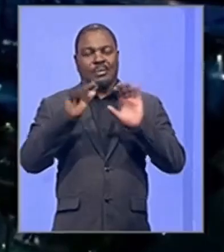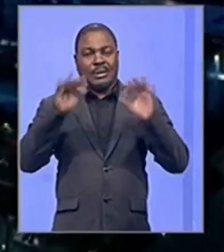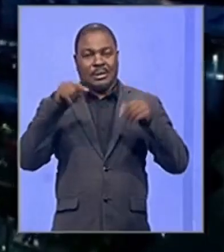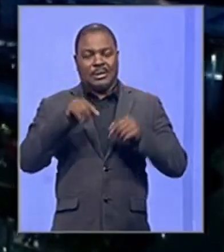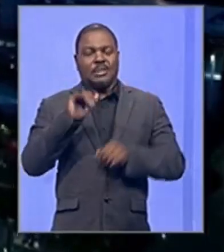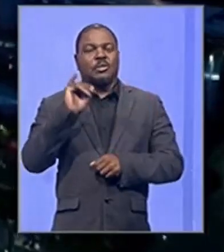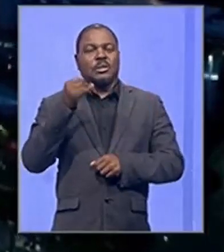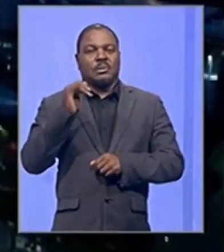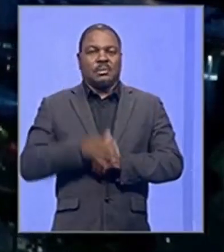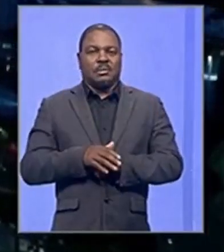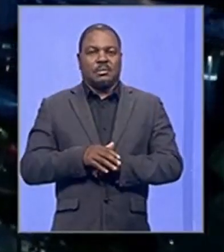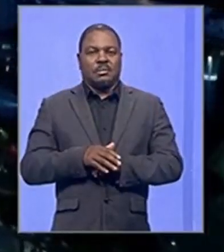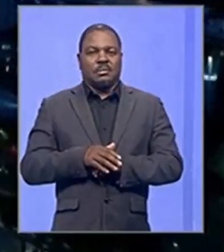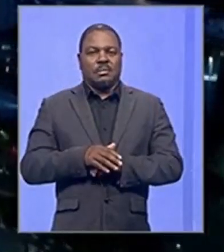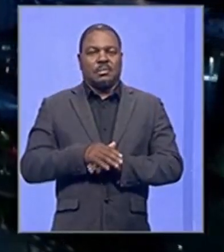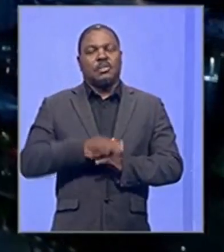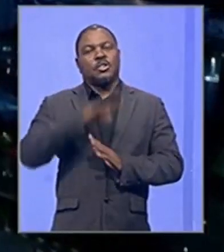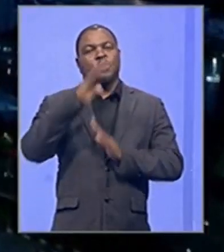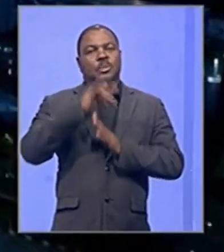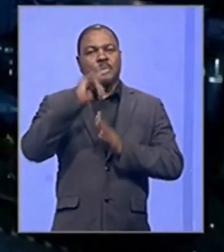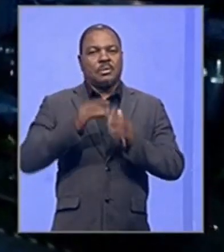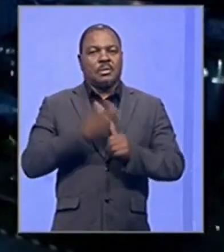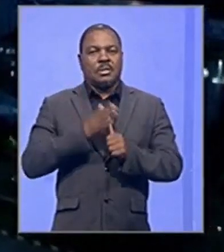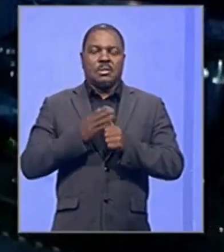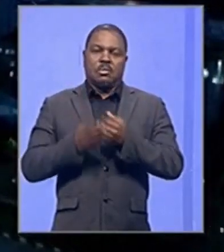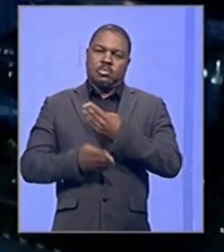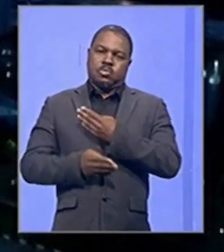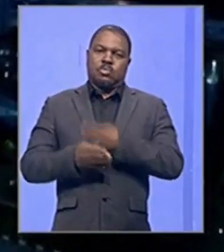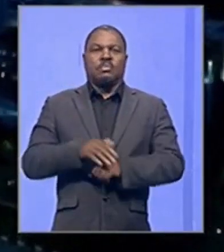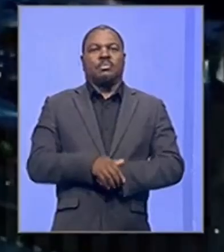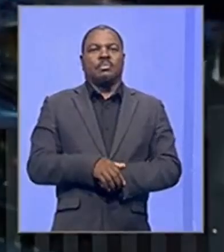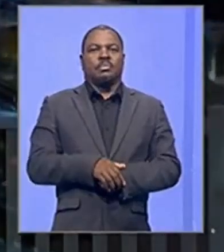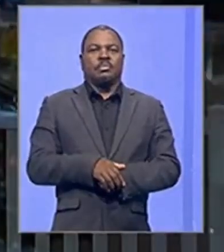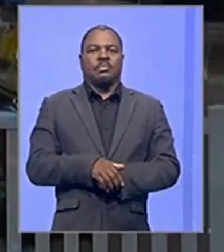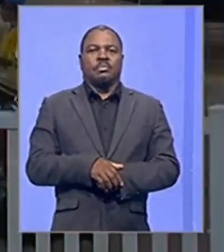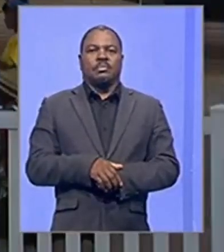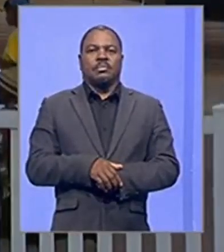Park. Re thoma pele ka tšeo di tantšego šedi.